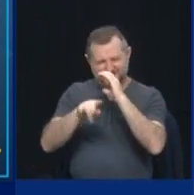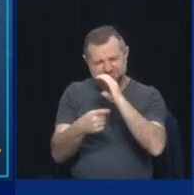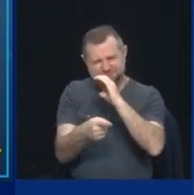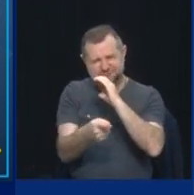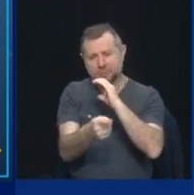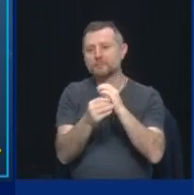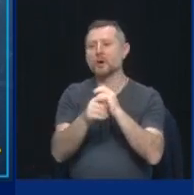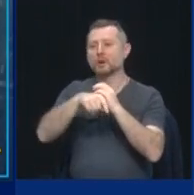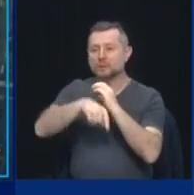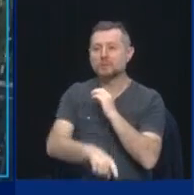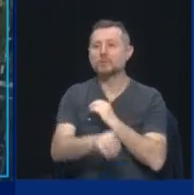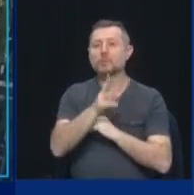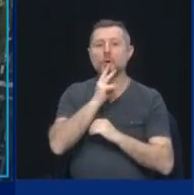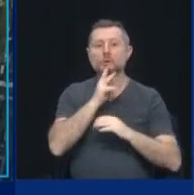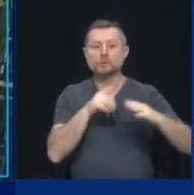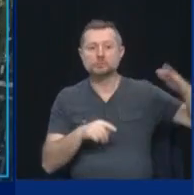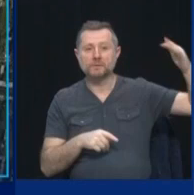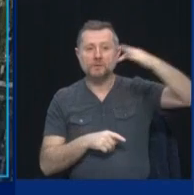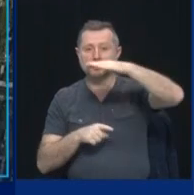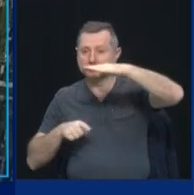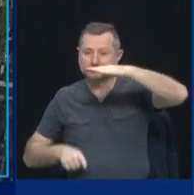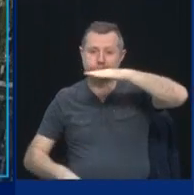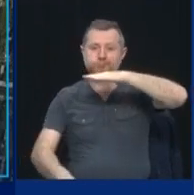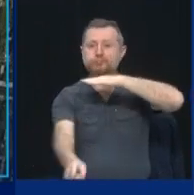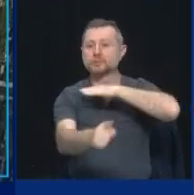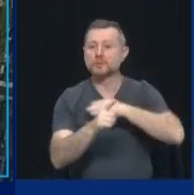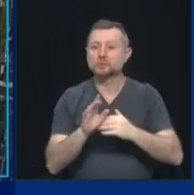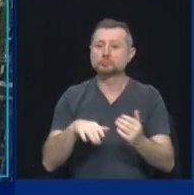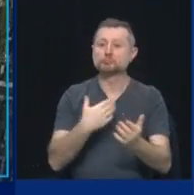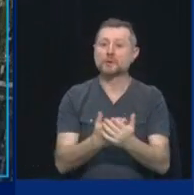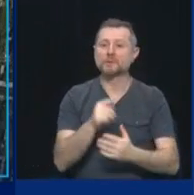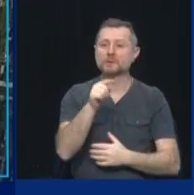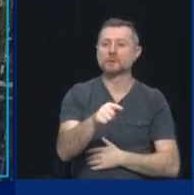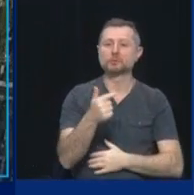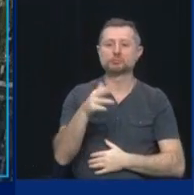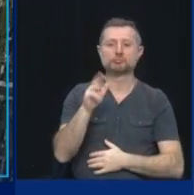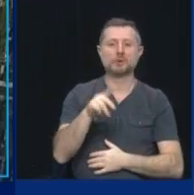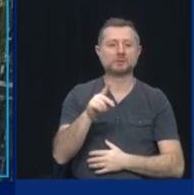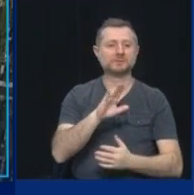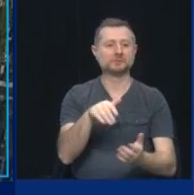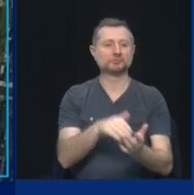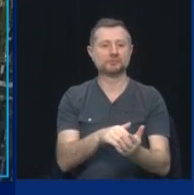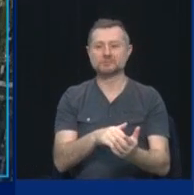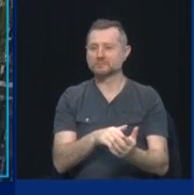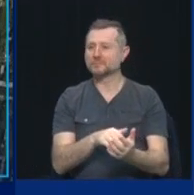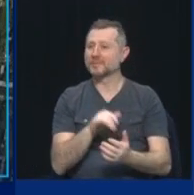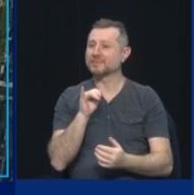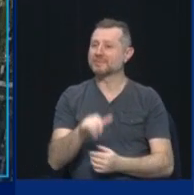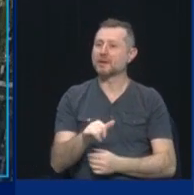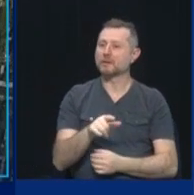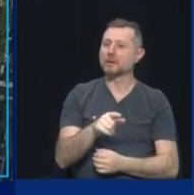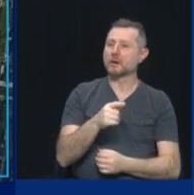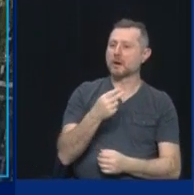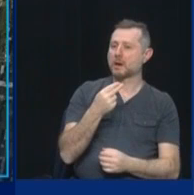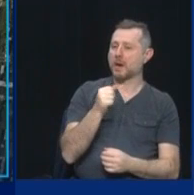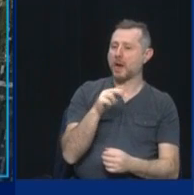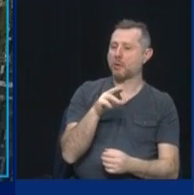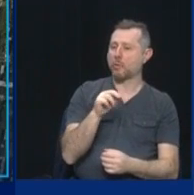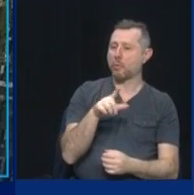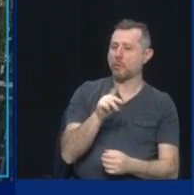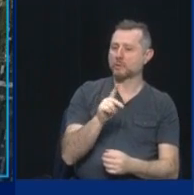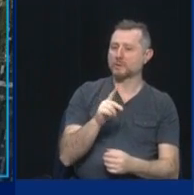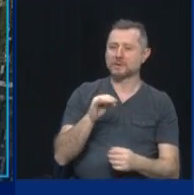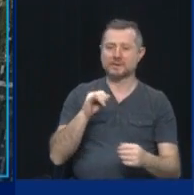and into Grand Central Terminal. This is Harold Interlocking. To do